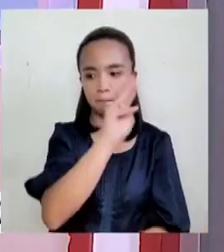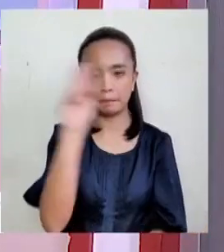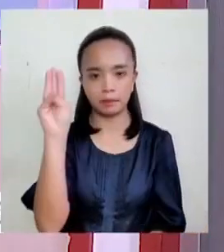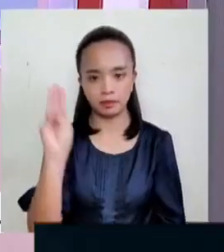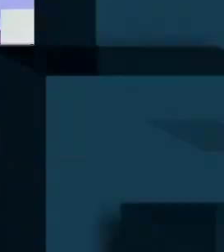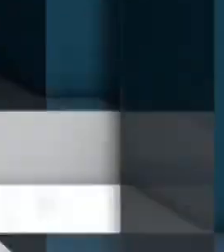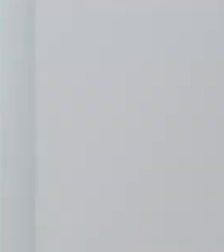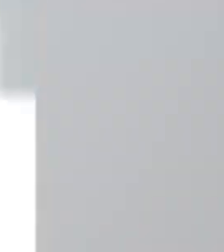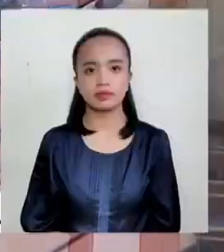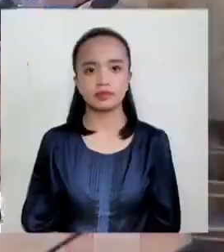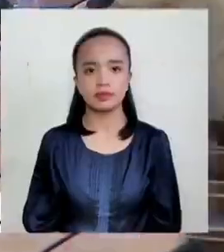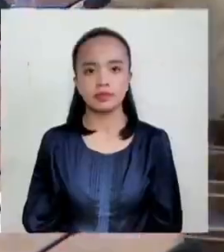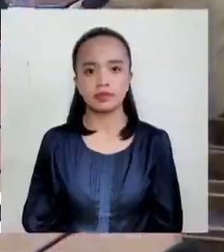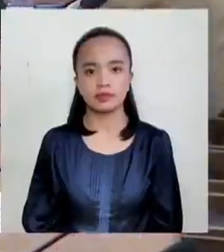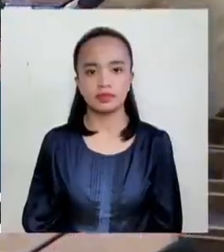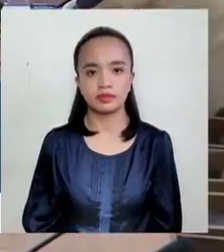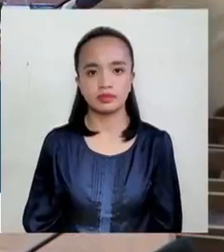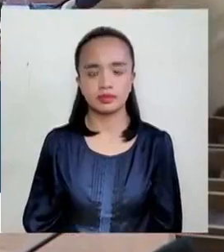reports.